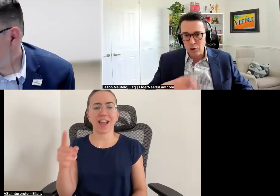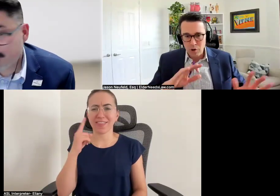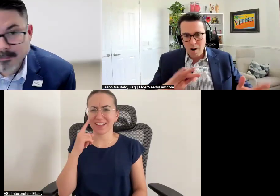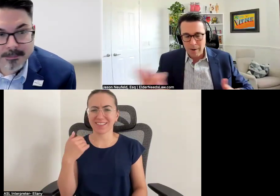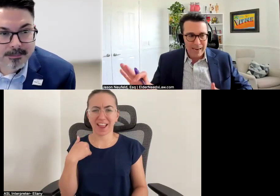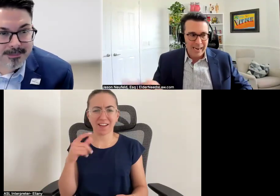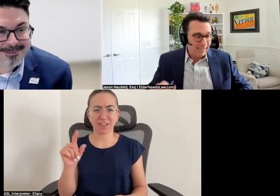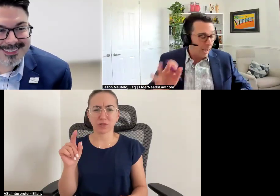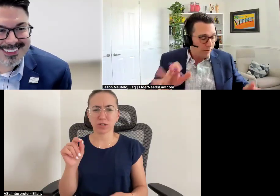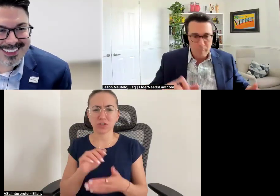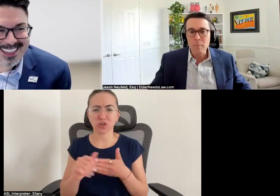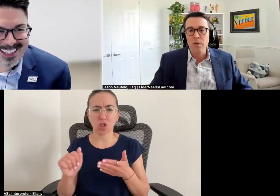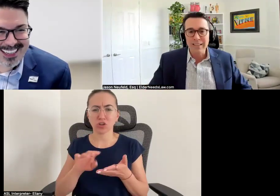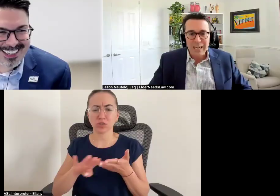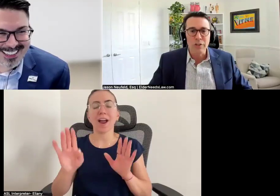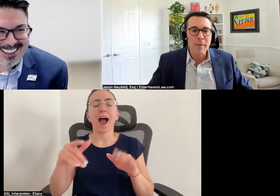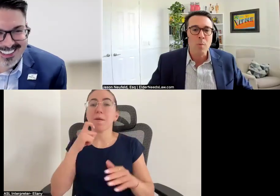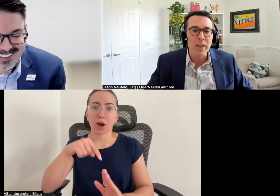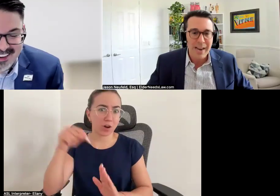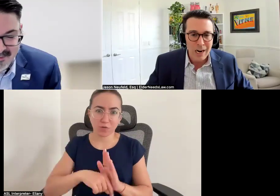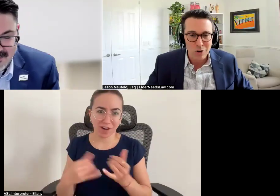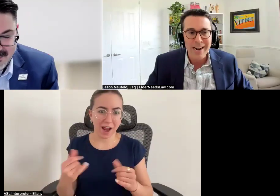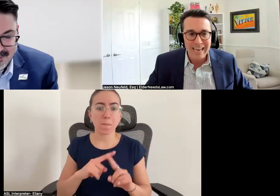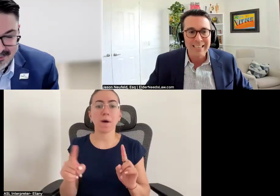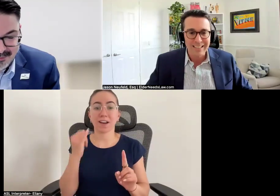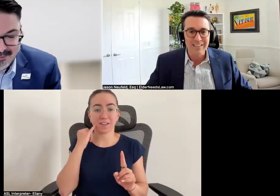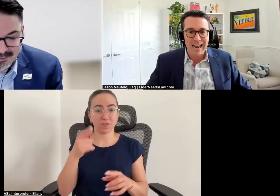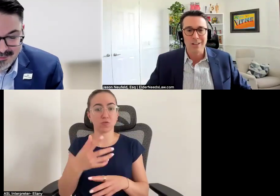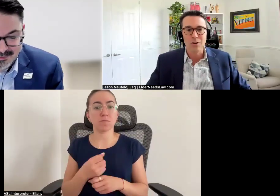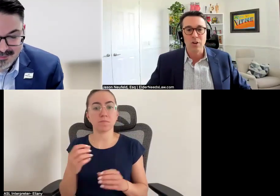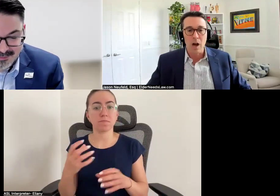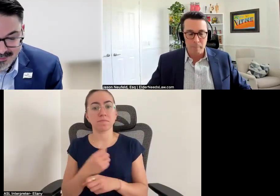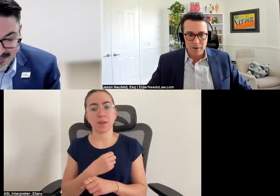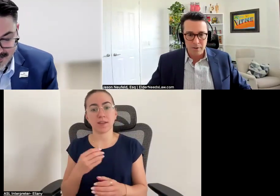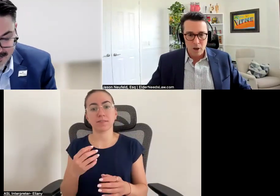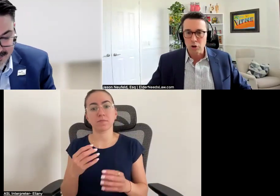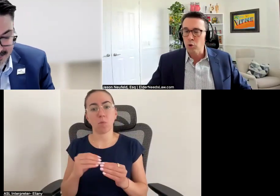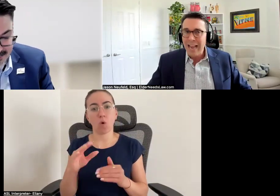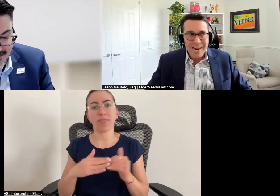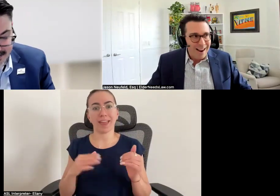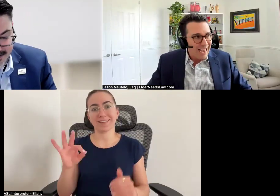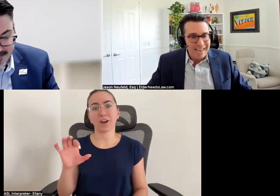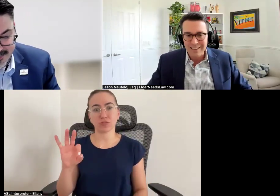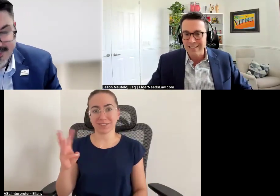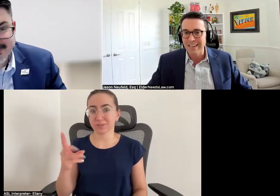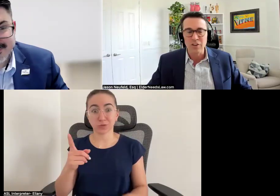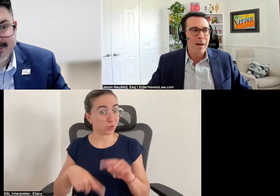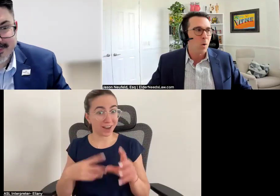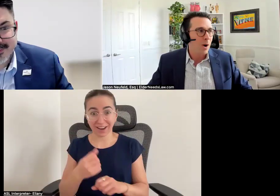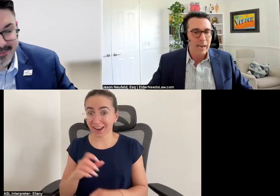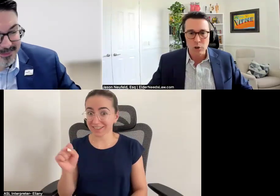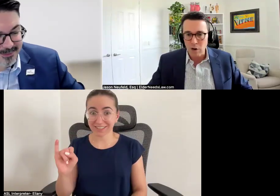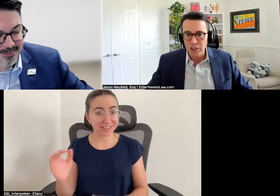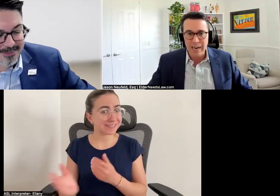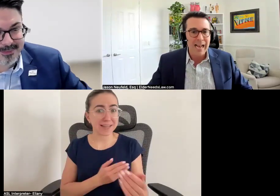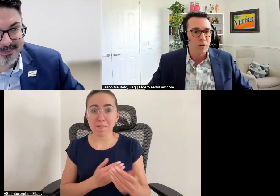$20 disregard. I'm not getting into that, but if you make more than, essentially, if you make more than $996 a month, you cannot get SSI. Doesn't matter